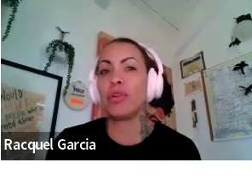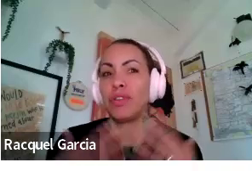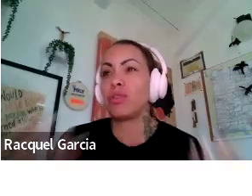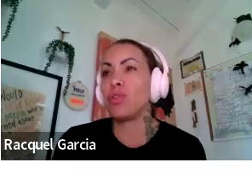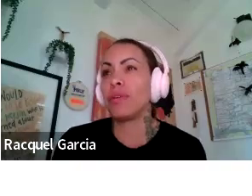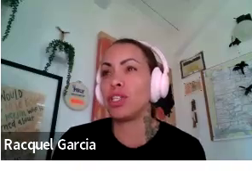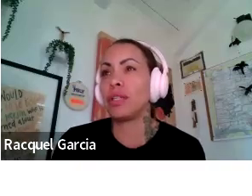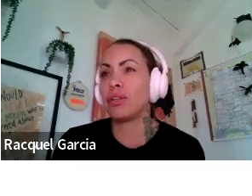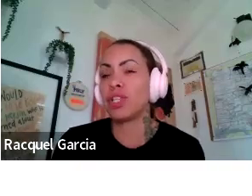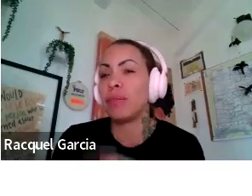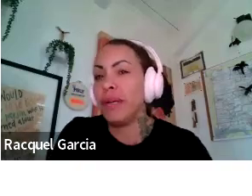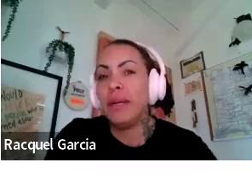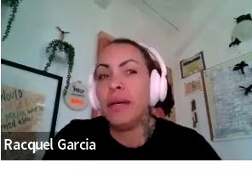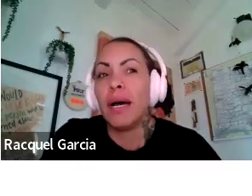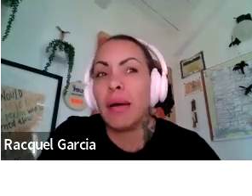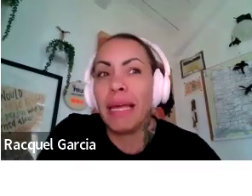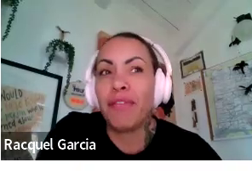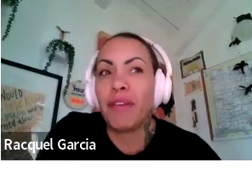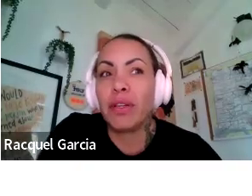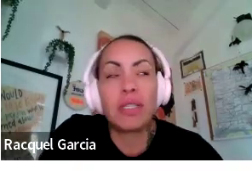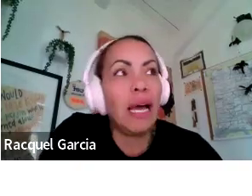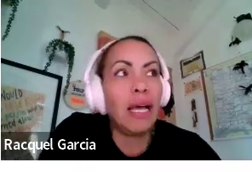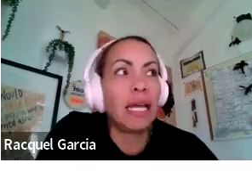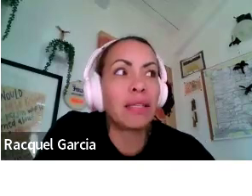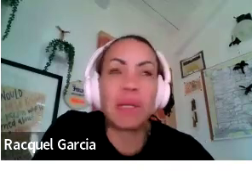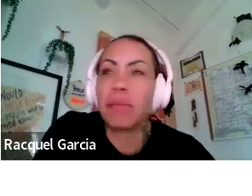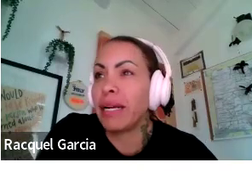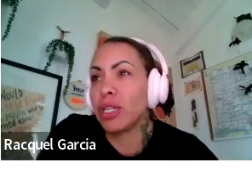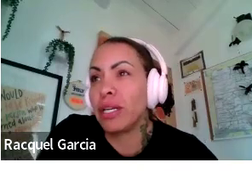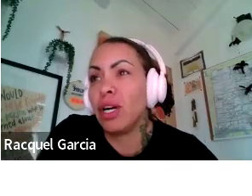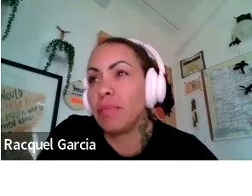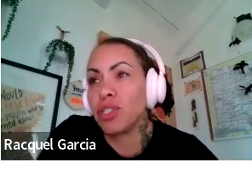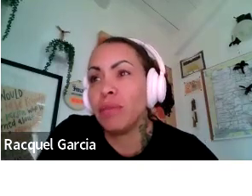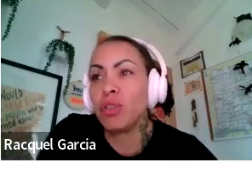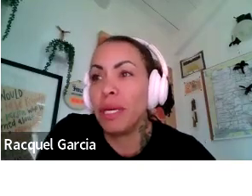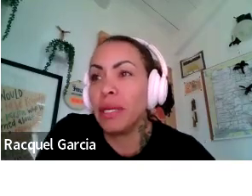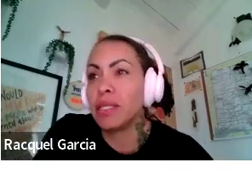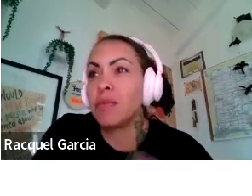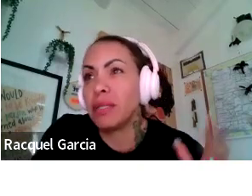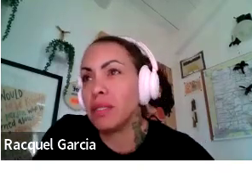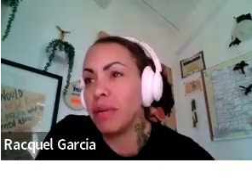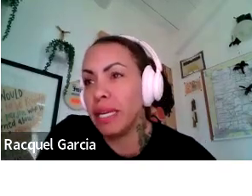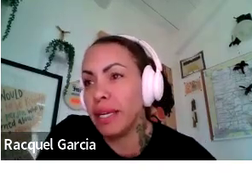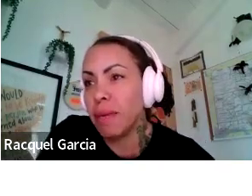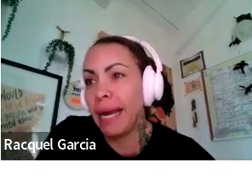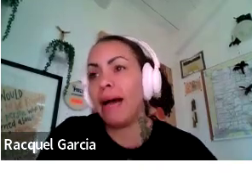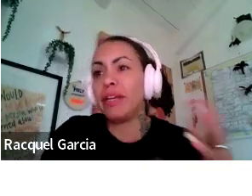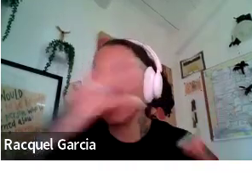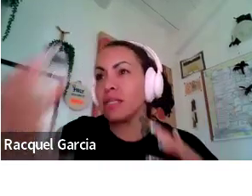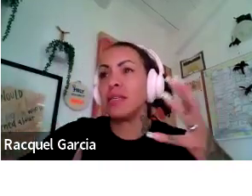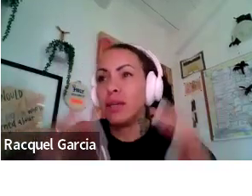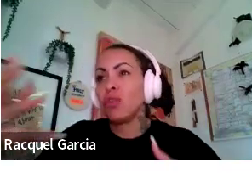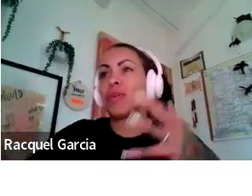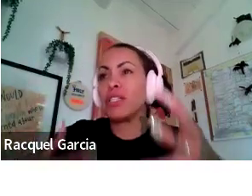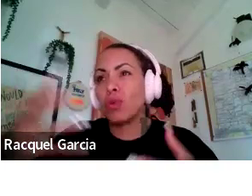to for those of us who do regional leadership. And it feels like something might actually get accomplished in between the spaces of meetings by